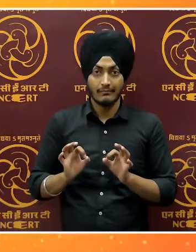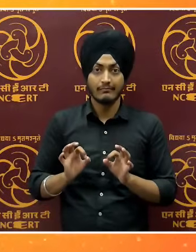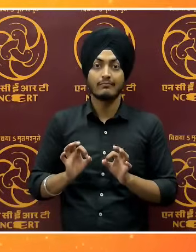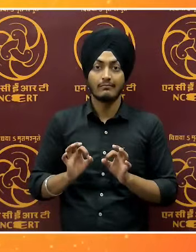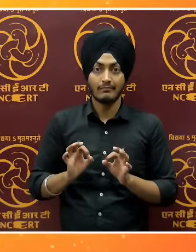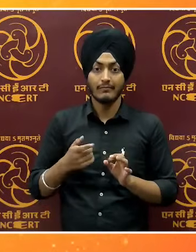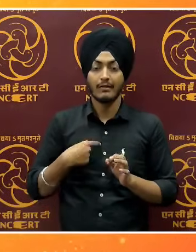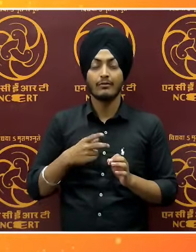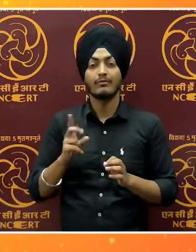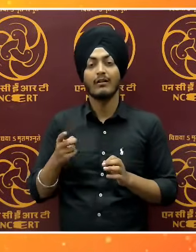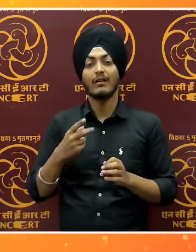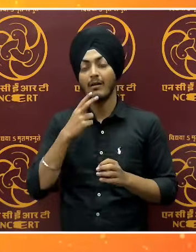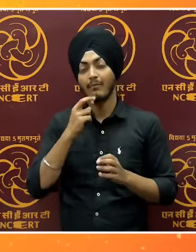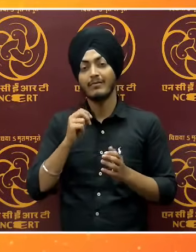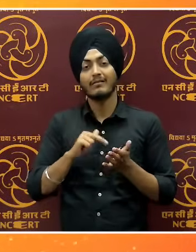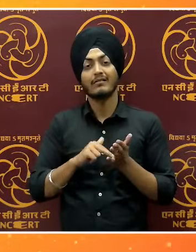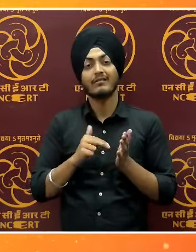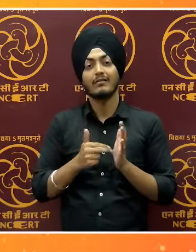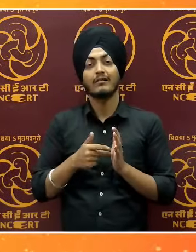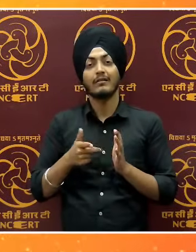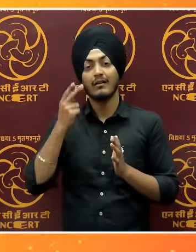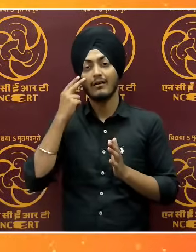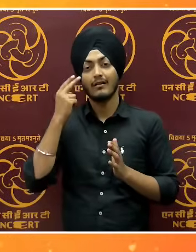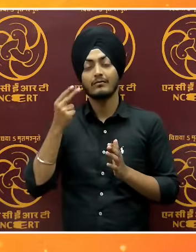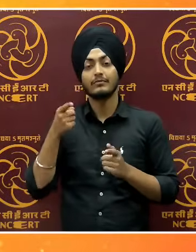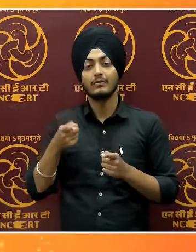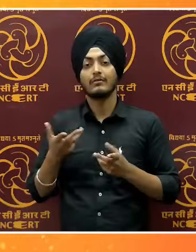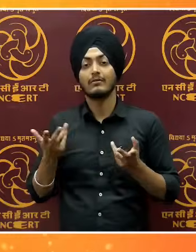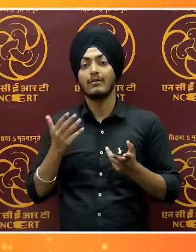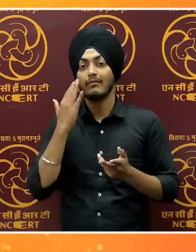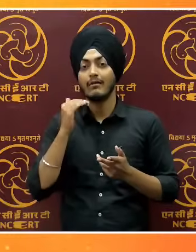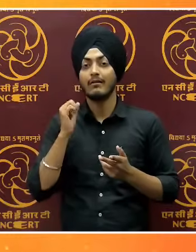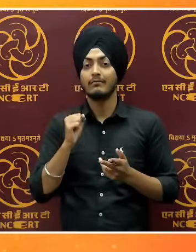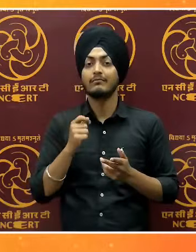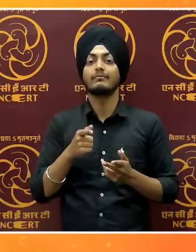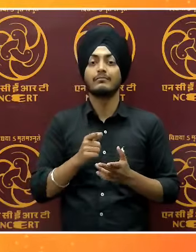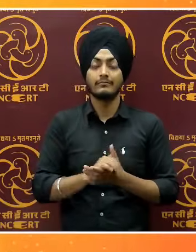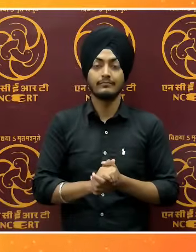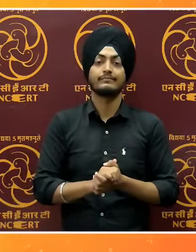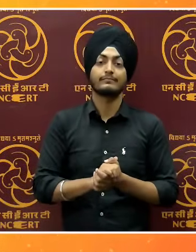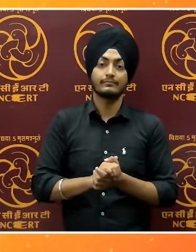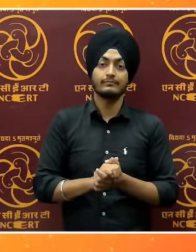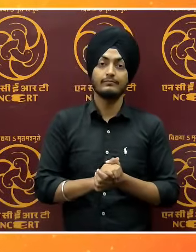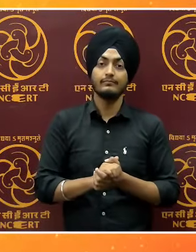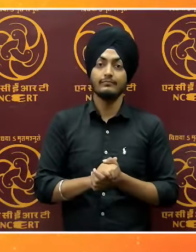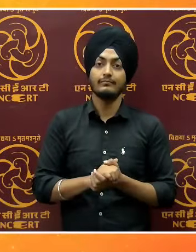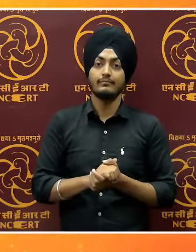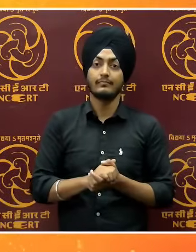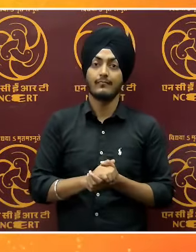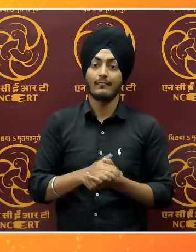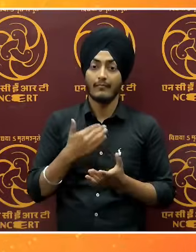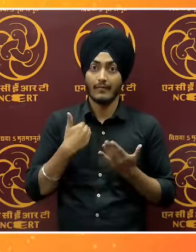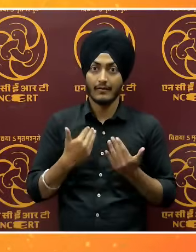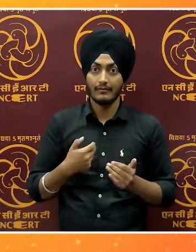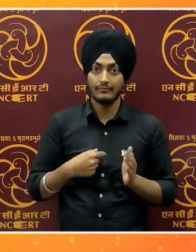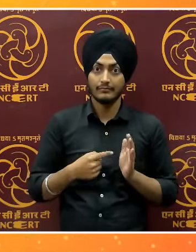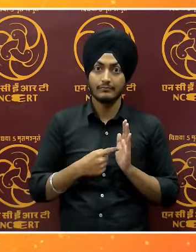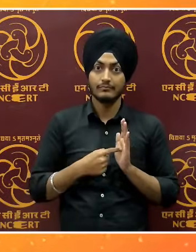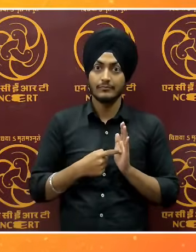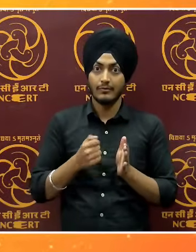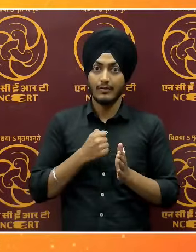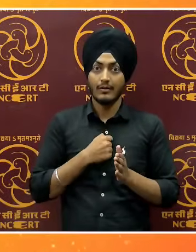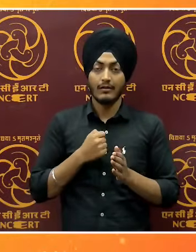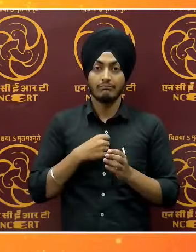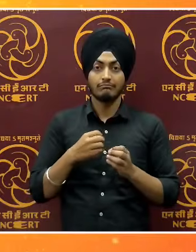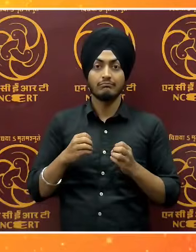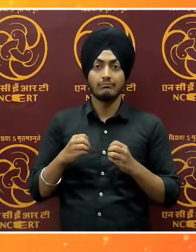know the reason behind this? That why is it so? yes. Here I am showing a magnetic field